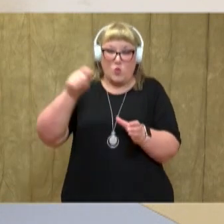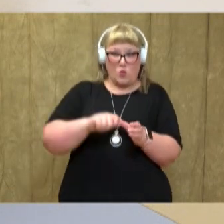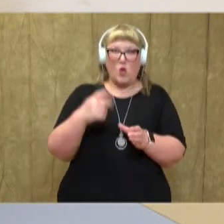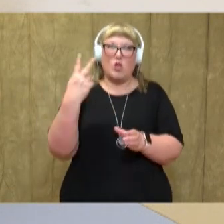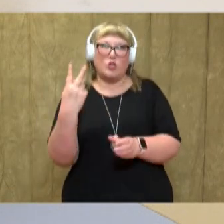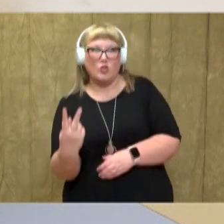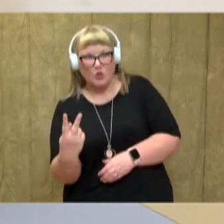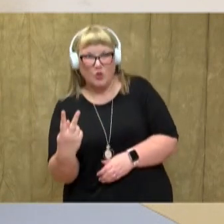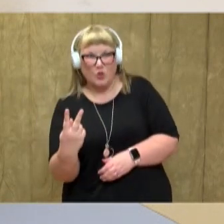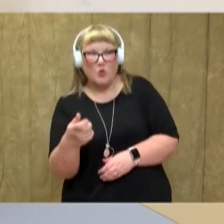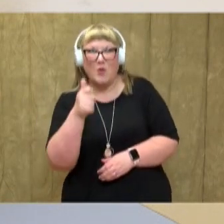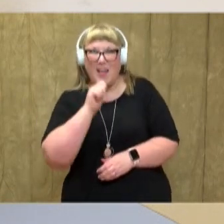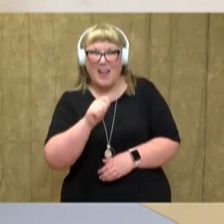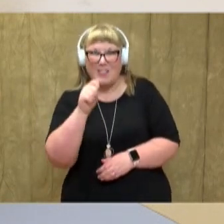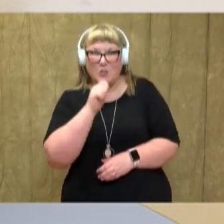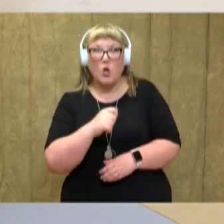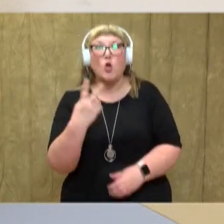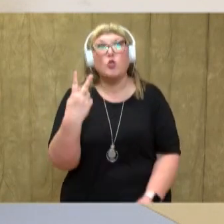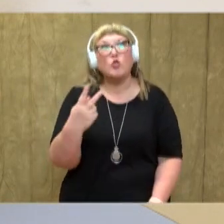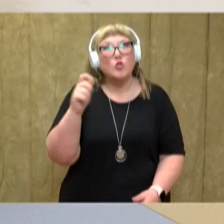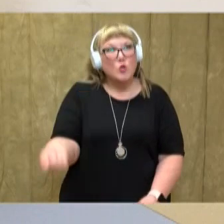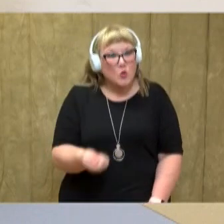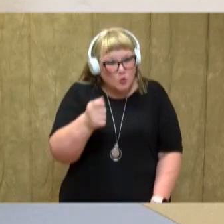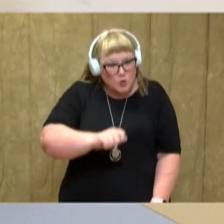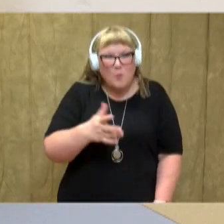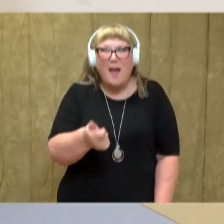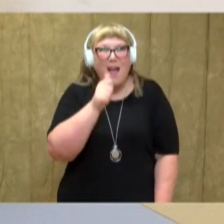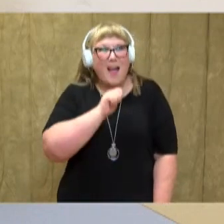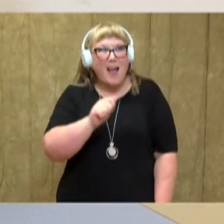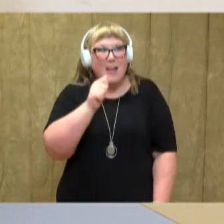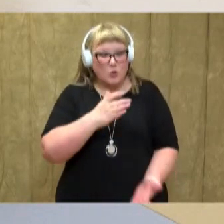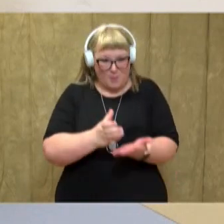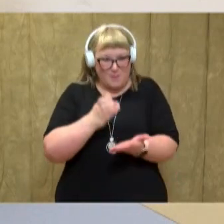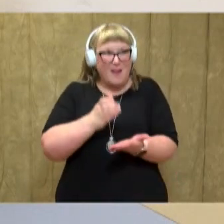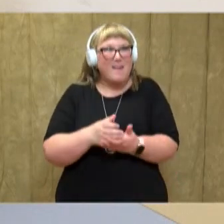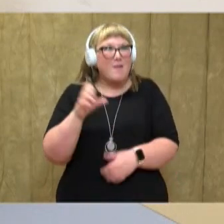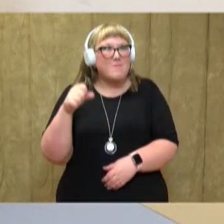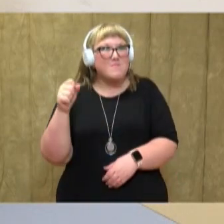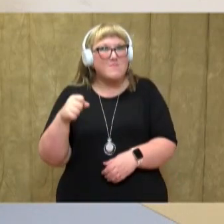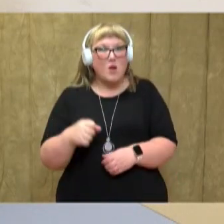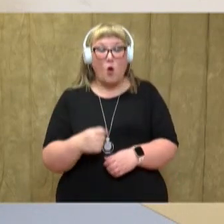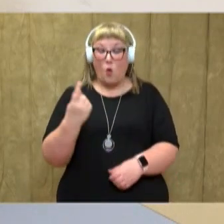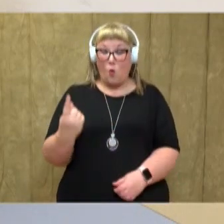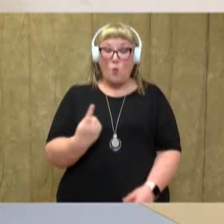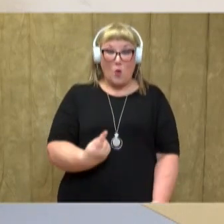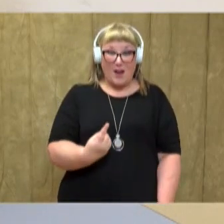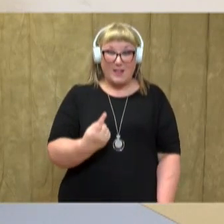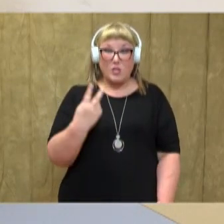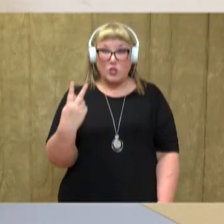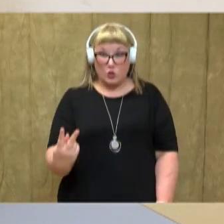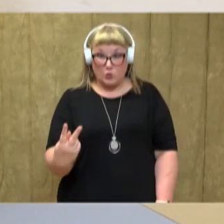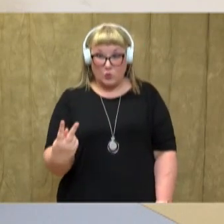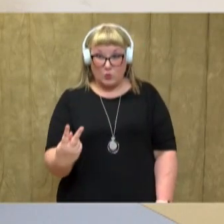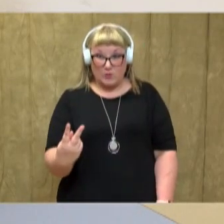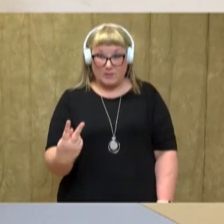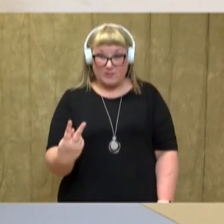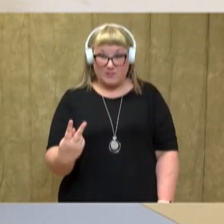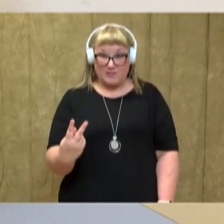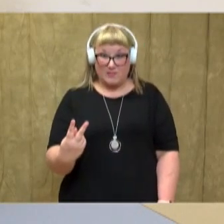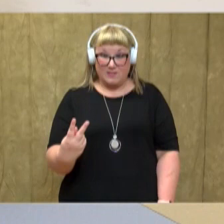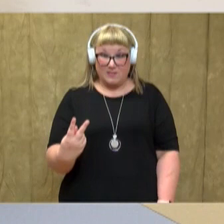2 scoops of ice cream. So I have 2 scoops of ice cream in my cup. 1, 2.